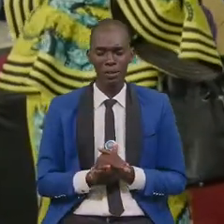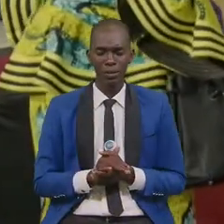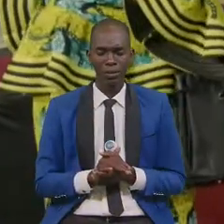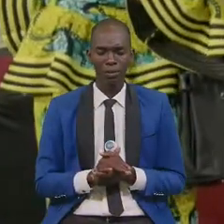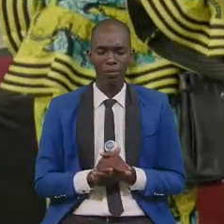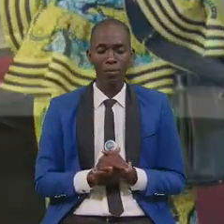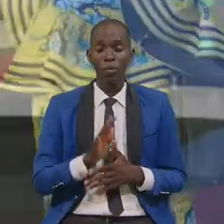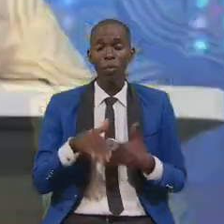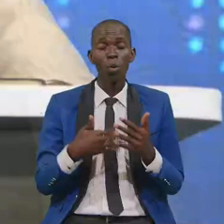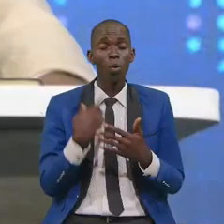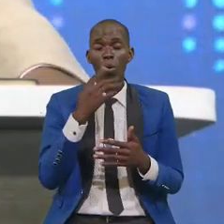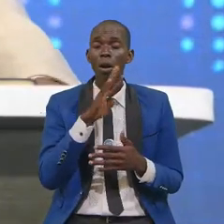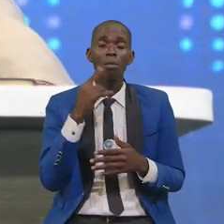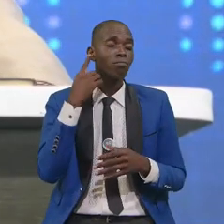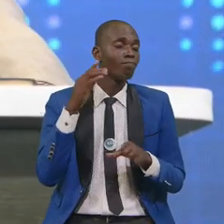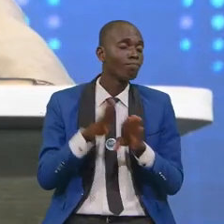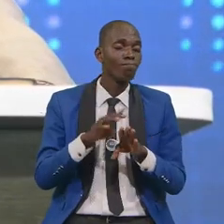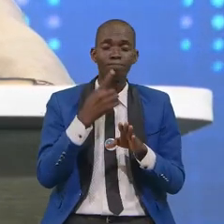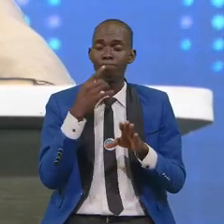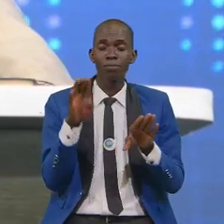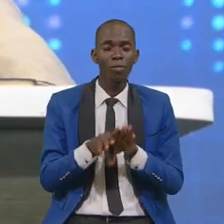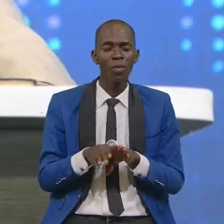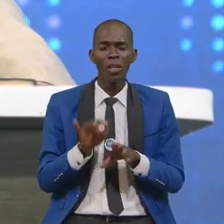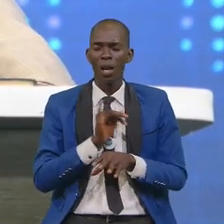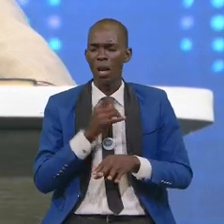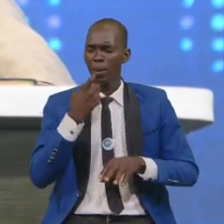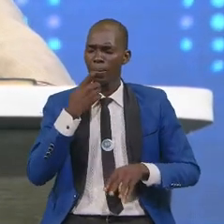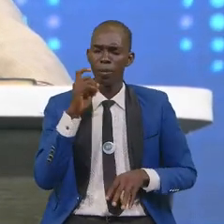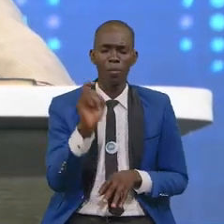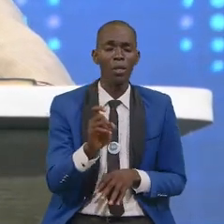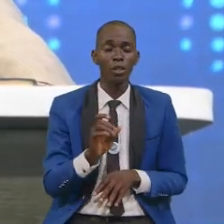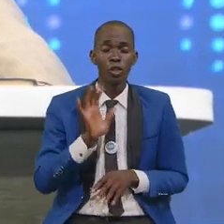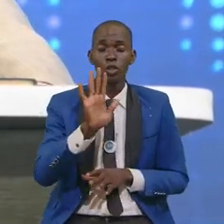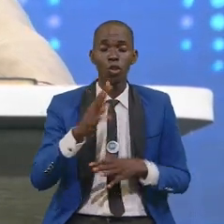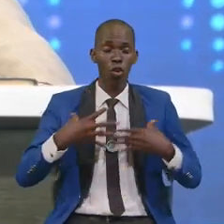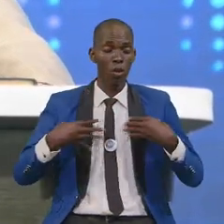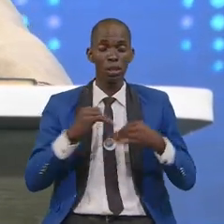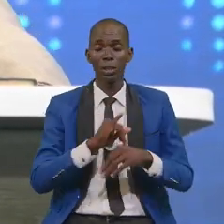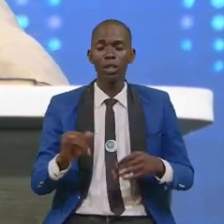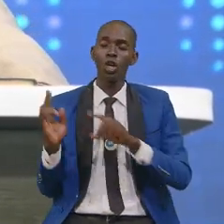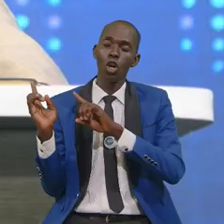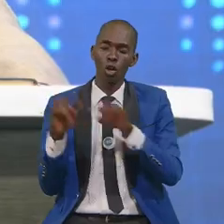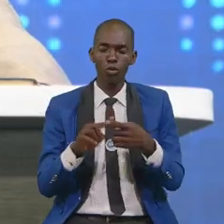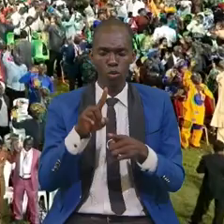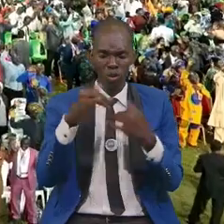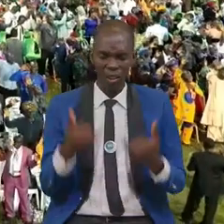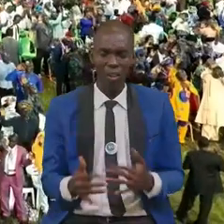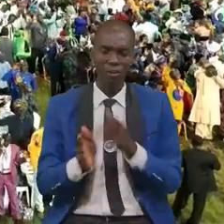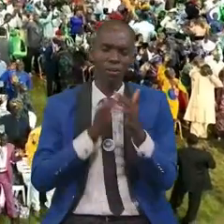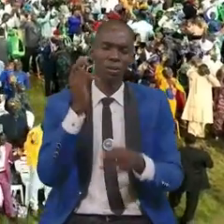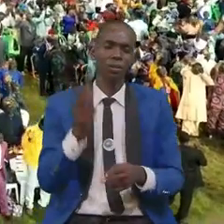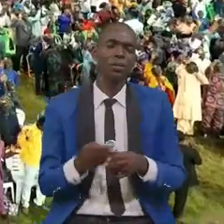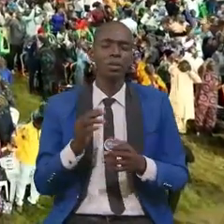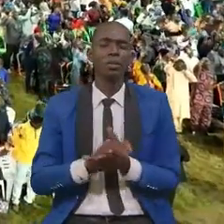who are deaf and dumb, I command your healing come to you right now.